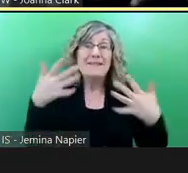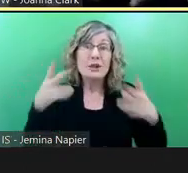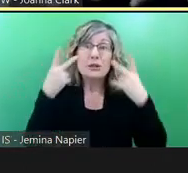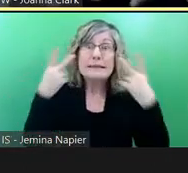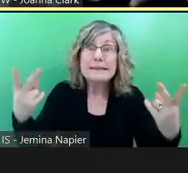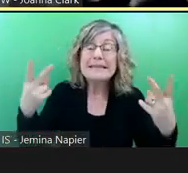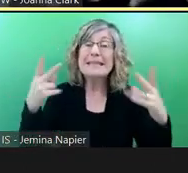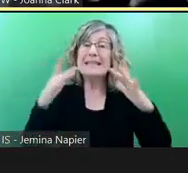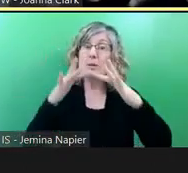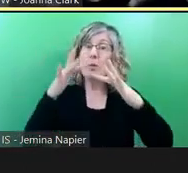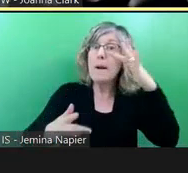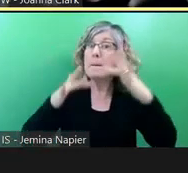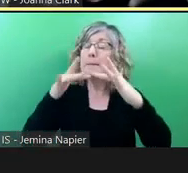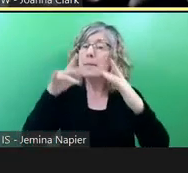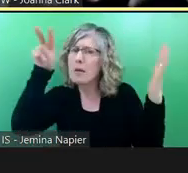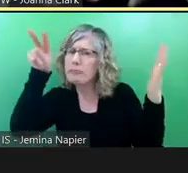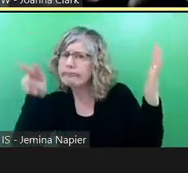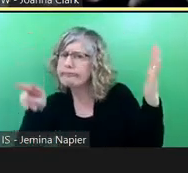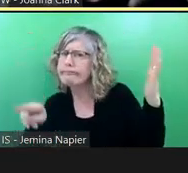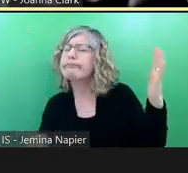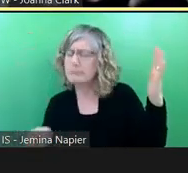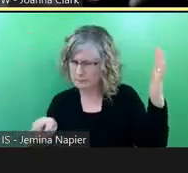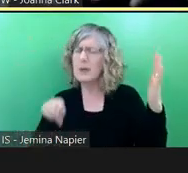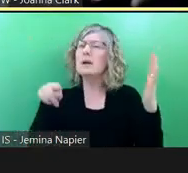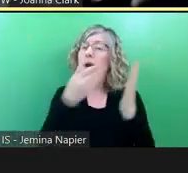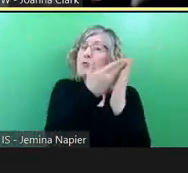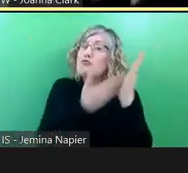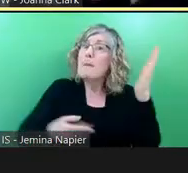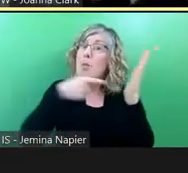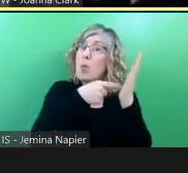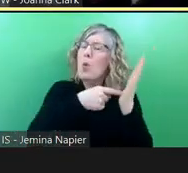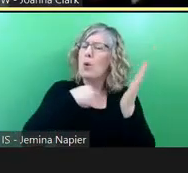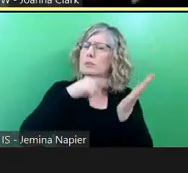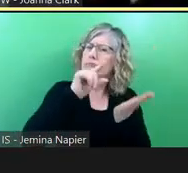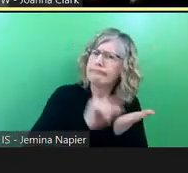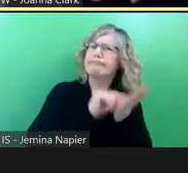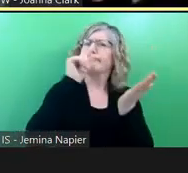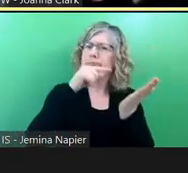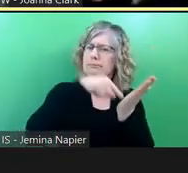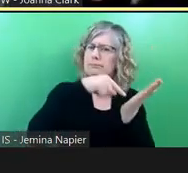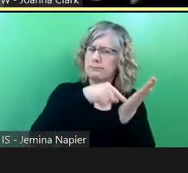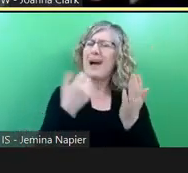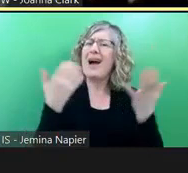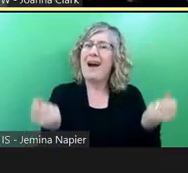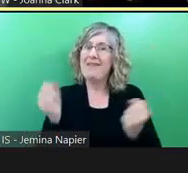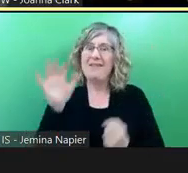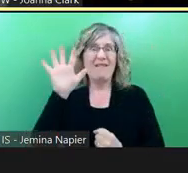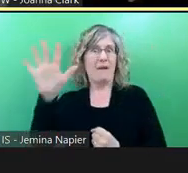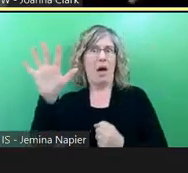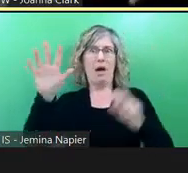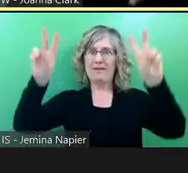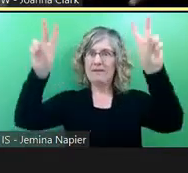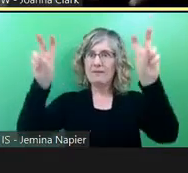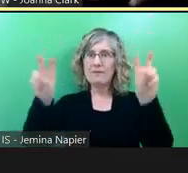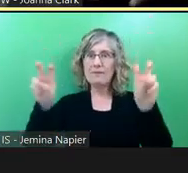publication itself addresses 5 key topics that really are of major importance for deaf children,